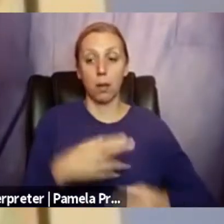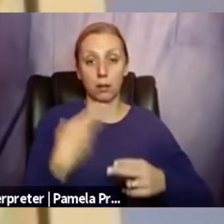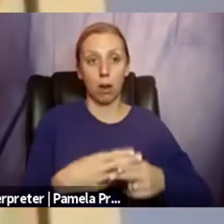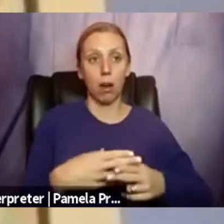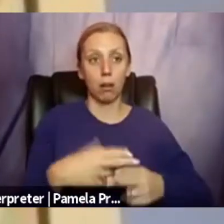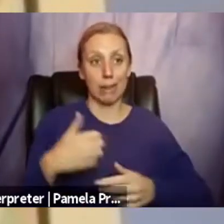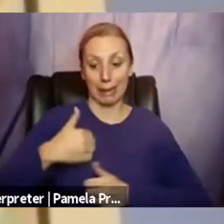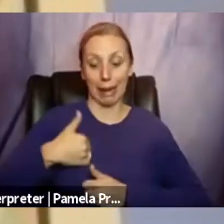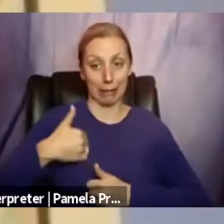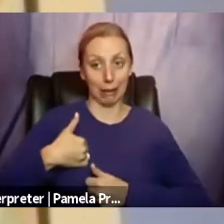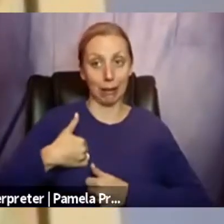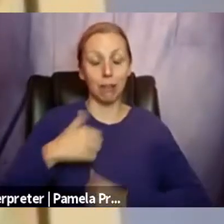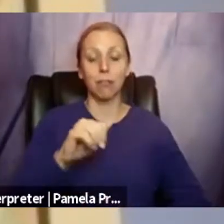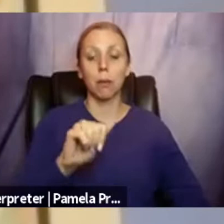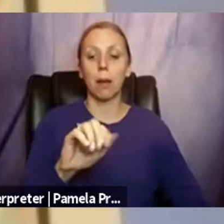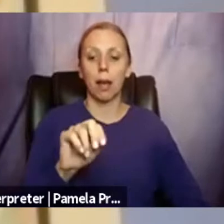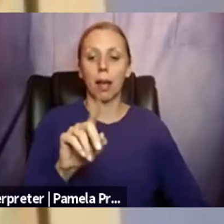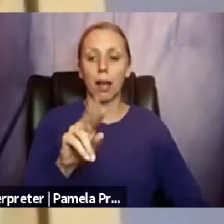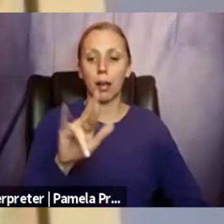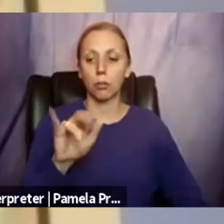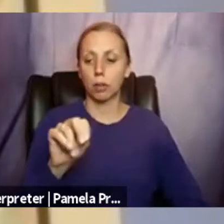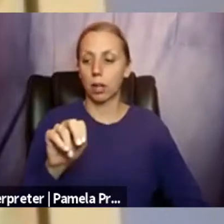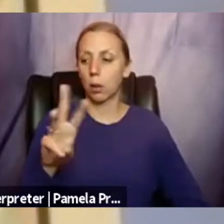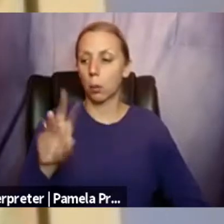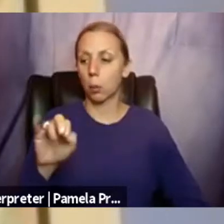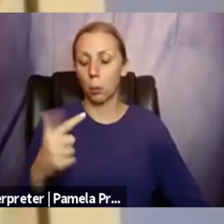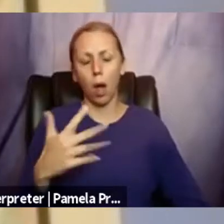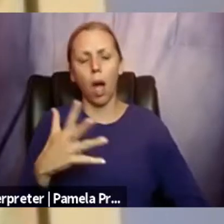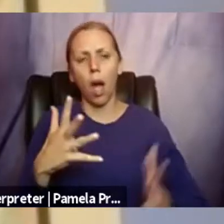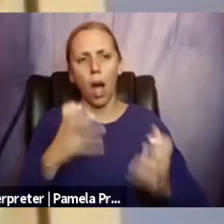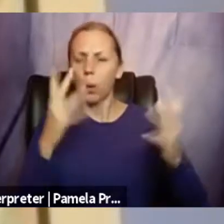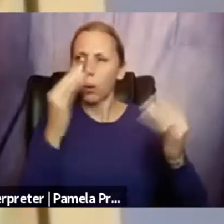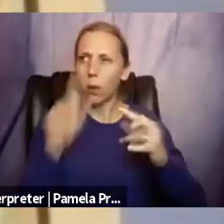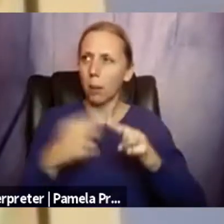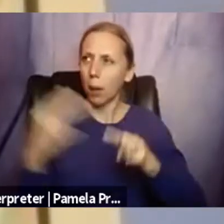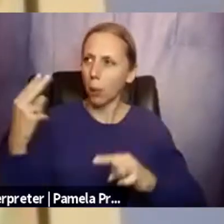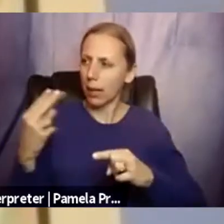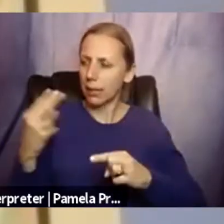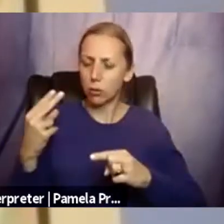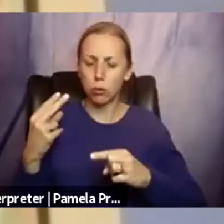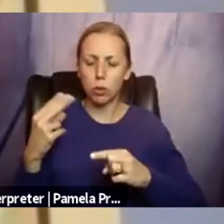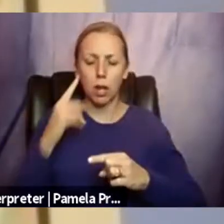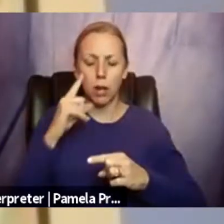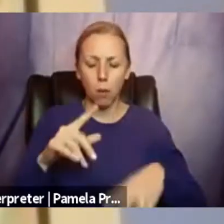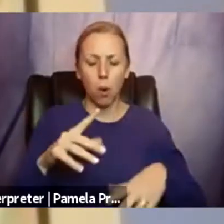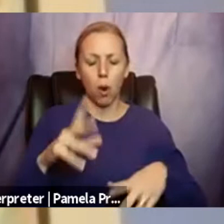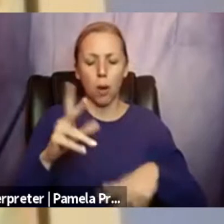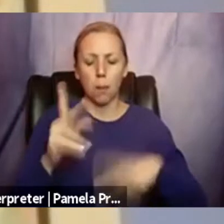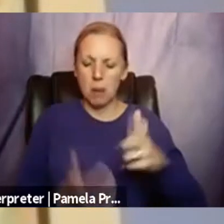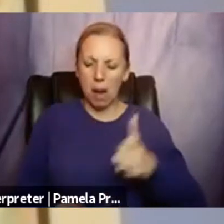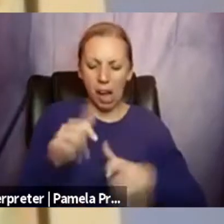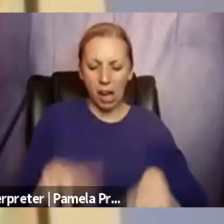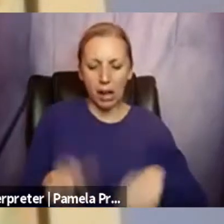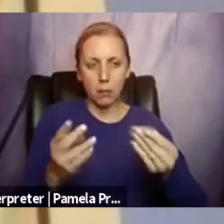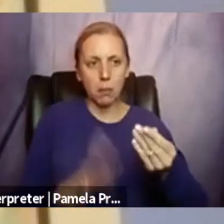Canada, I invite us to consider the legacy of colonialization embedded within the technologies, structures,